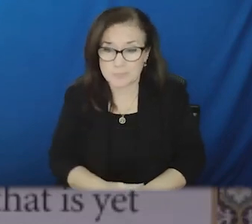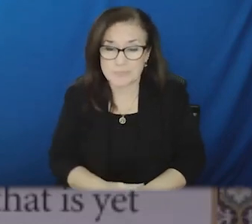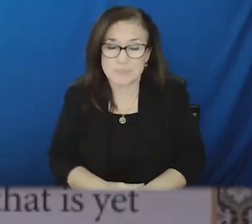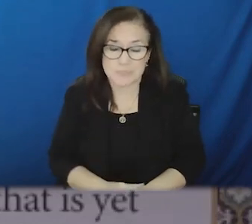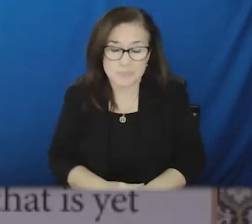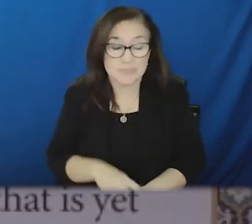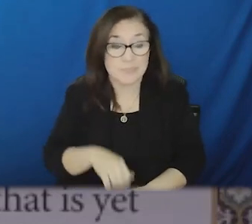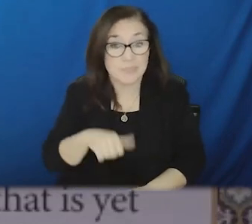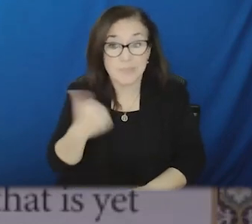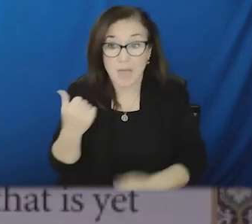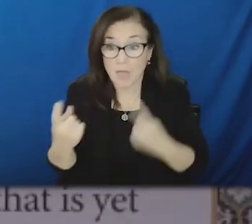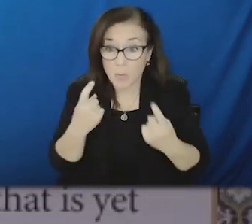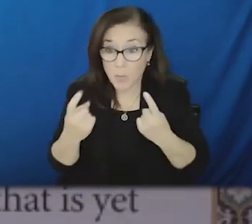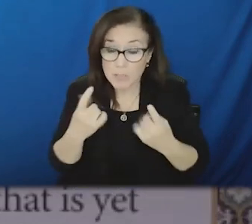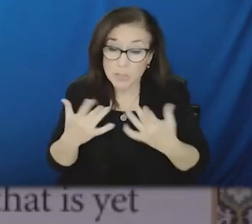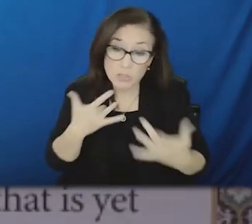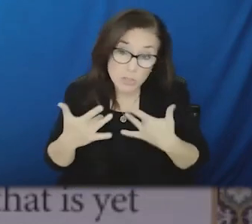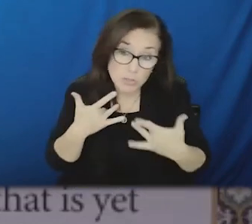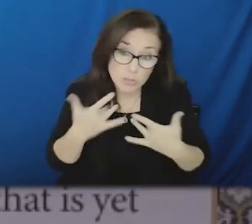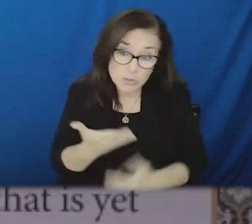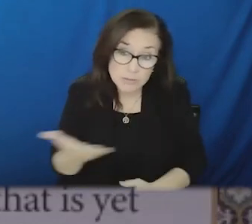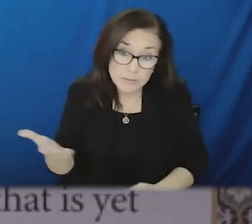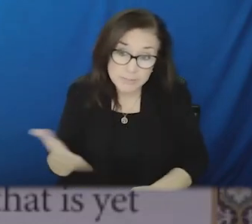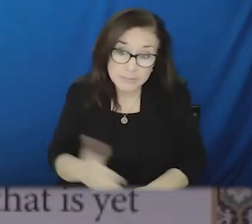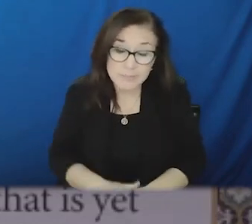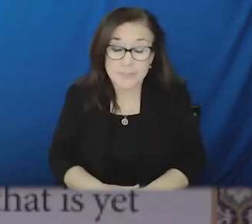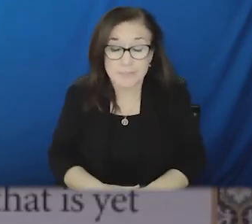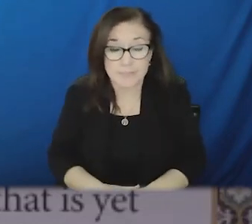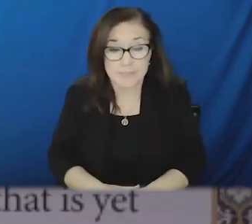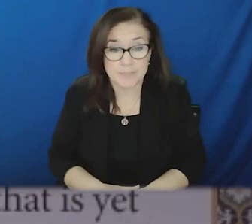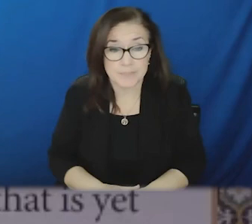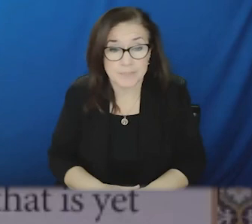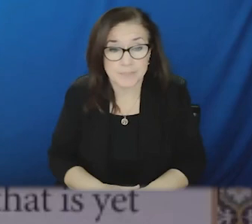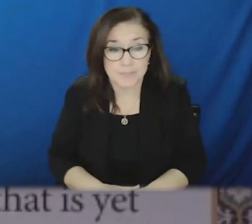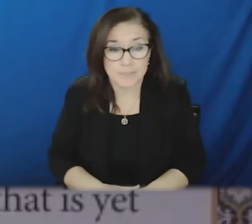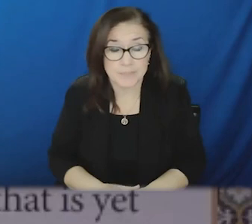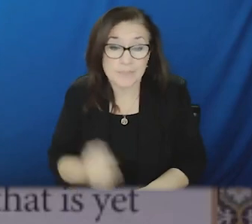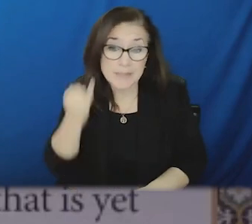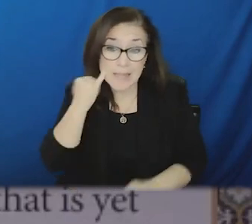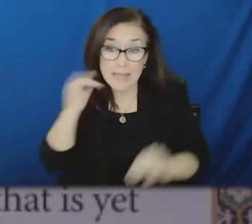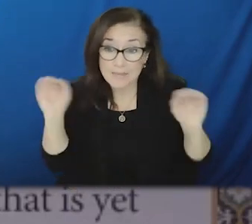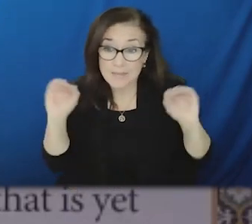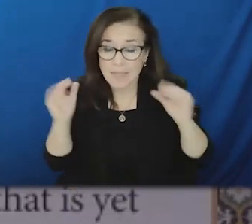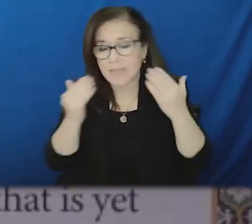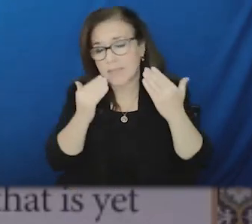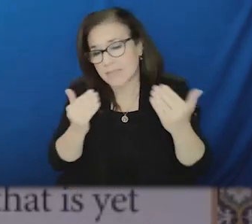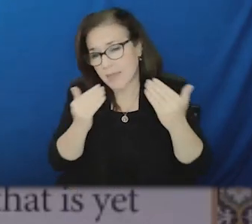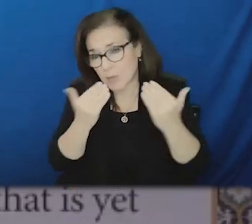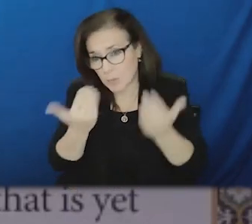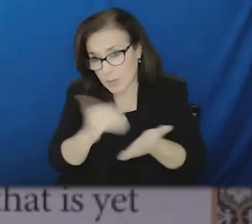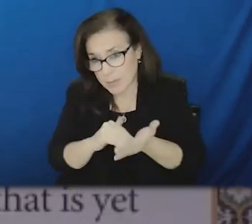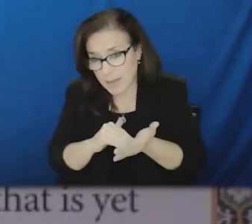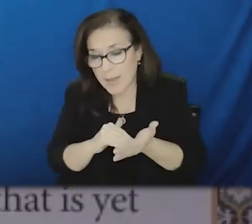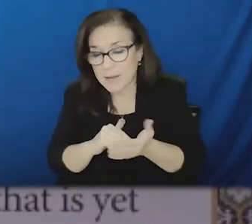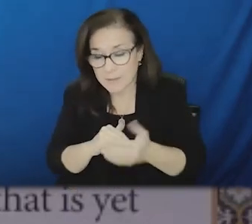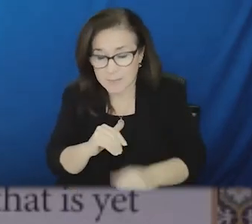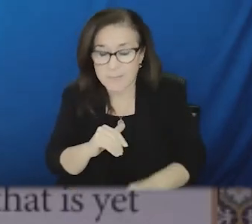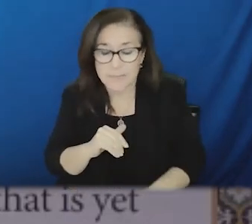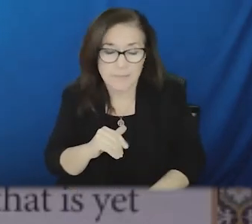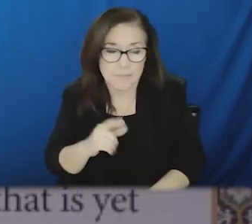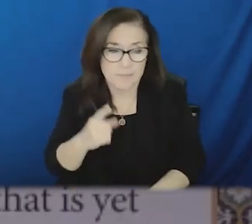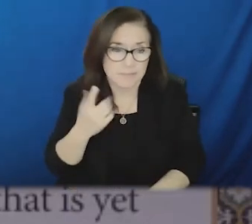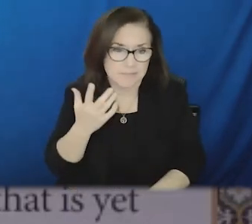Any other questions or concerns from board members? If not, thank you again for this